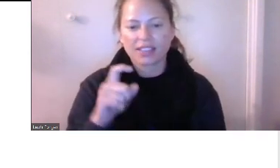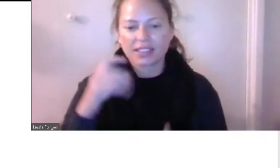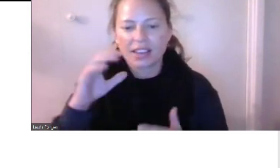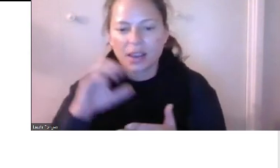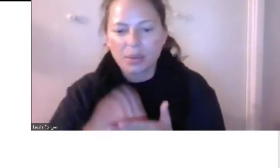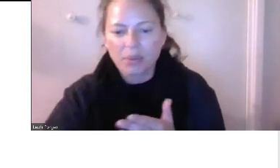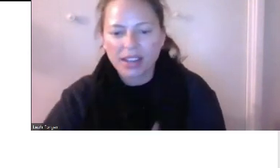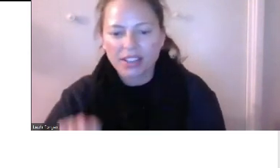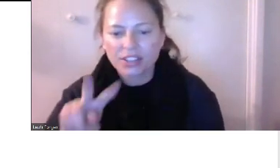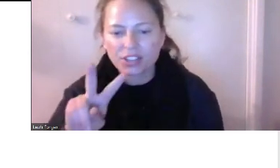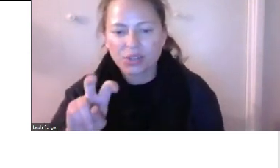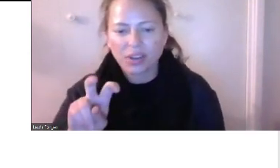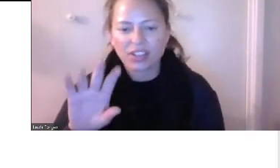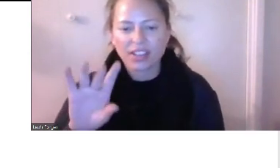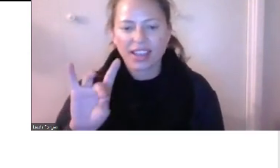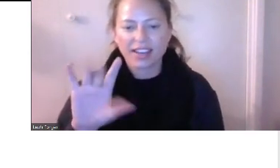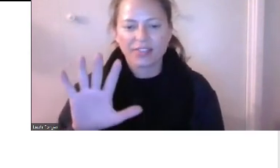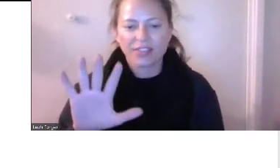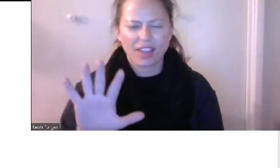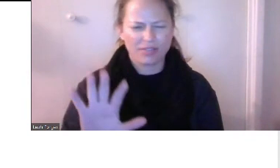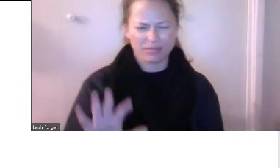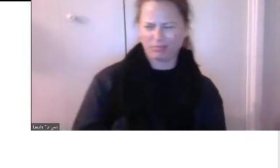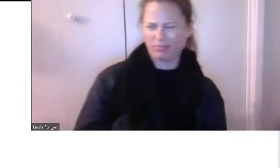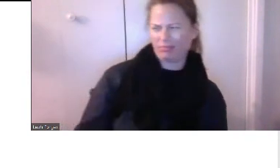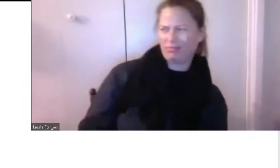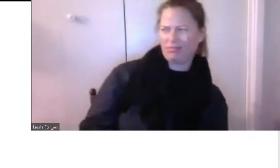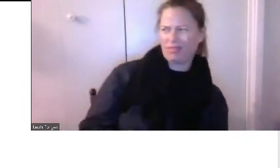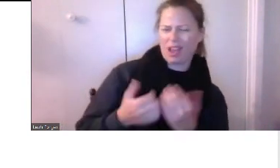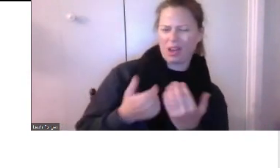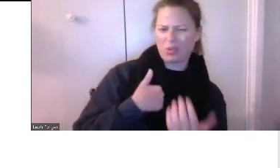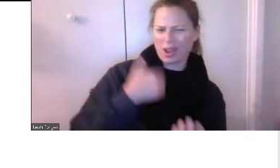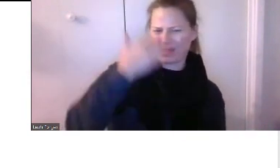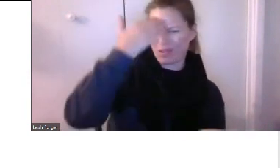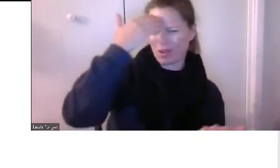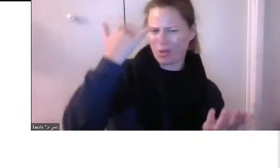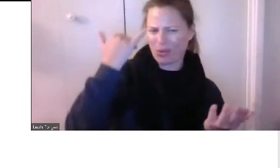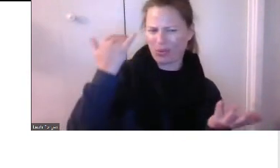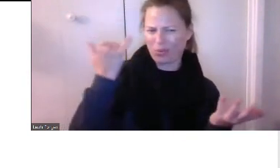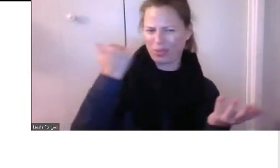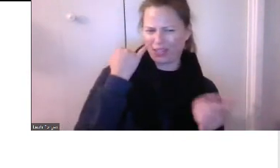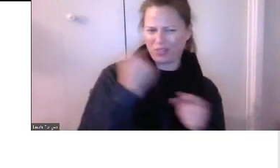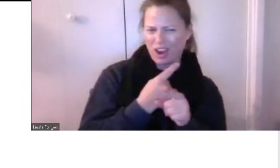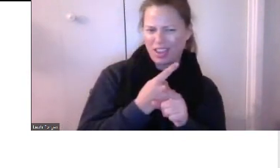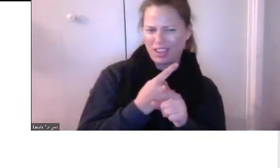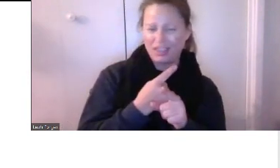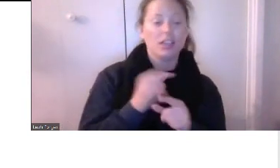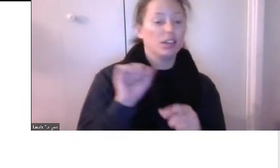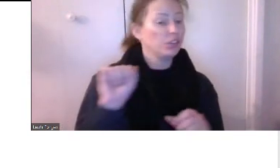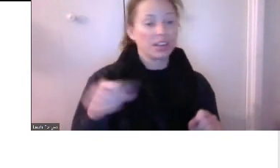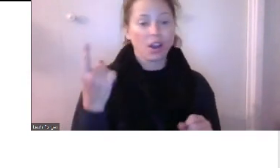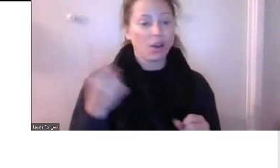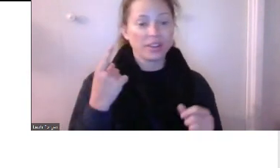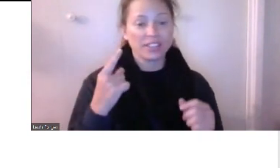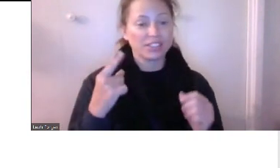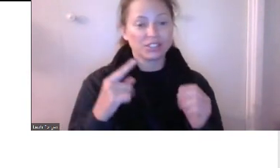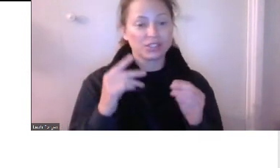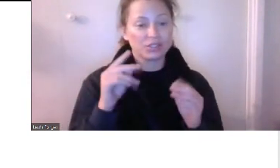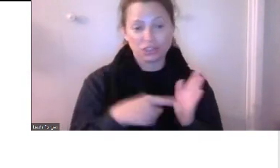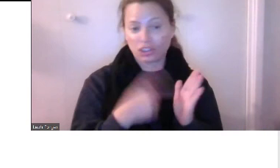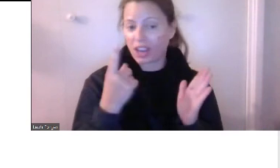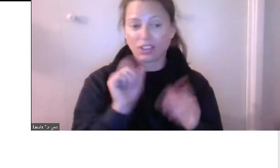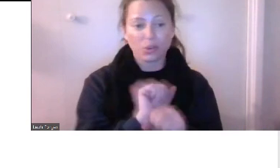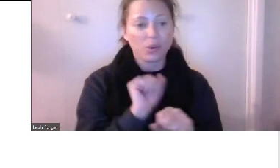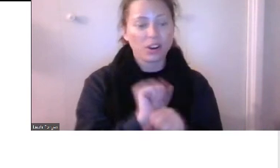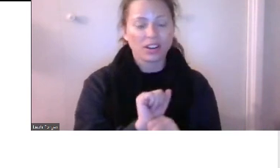What if at this point you're like, hey Addie, how do I know that I'm doing this correct? Well, you can always check your work by